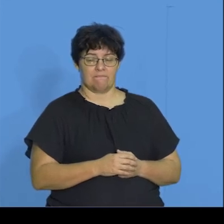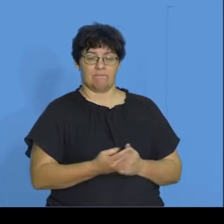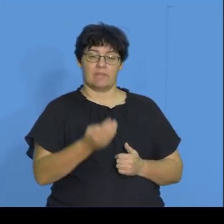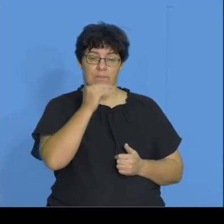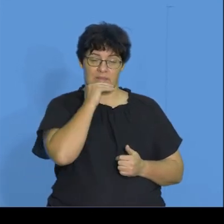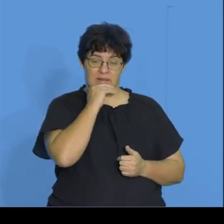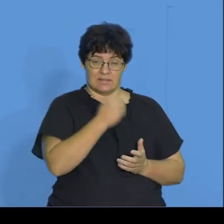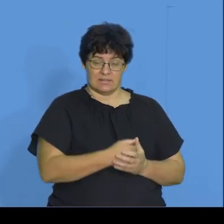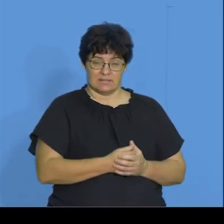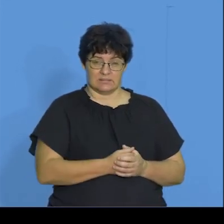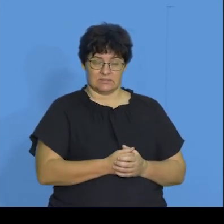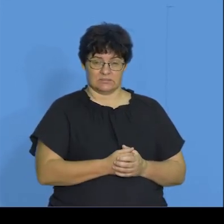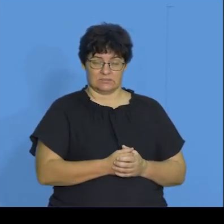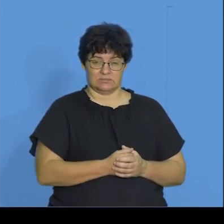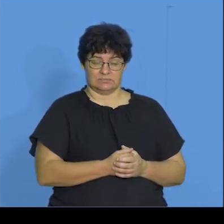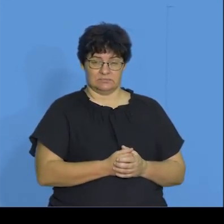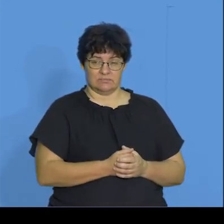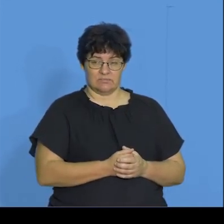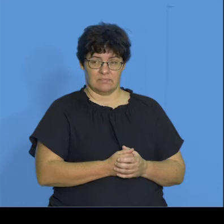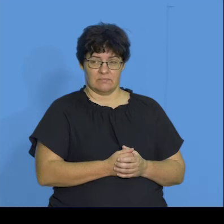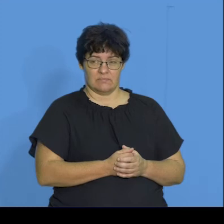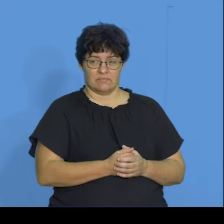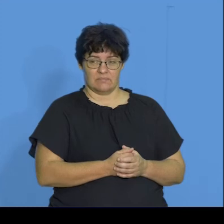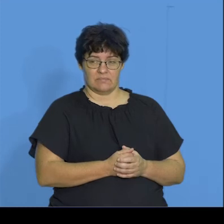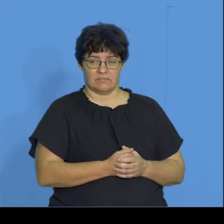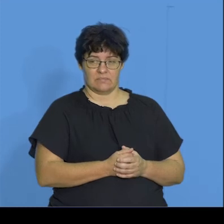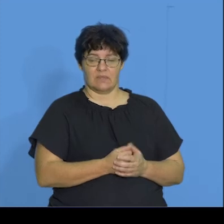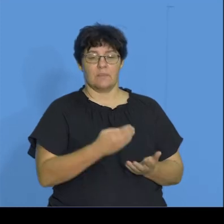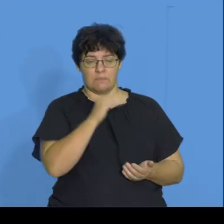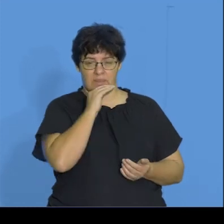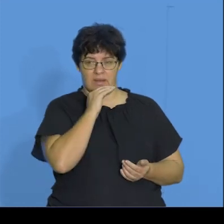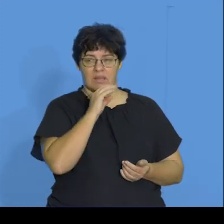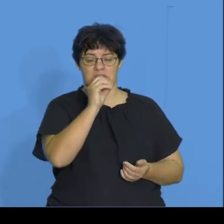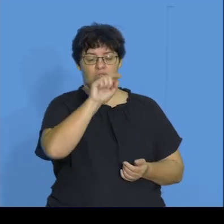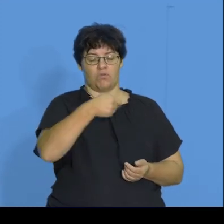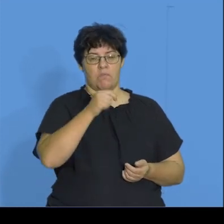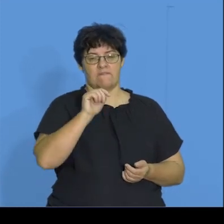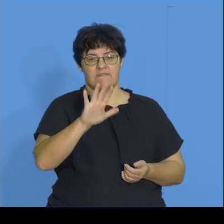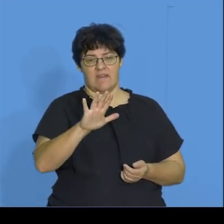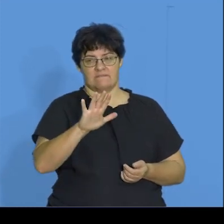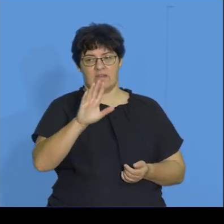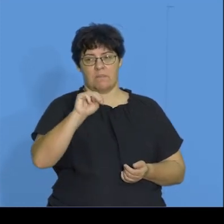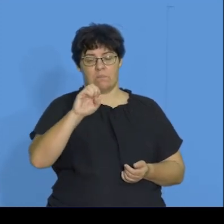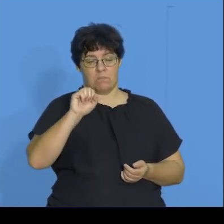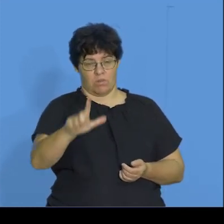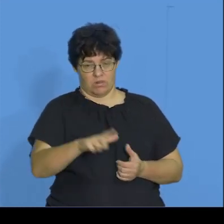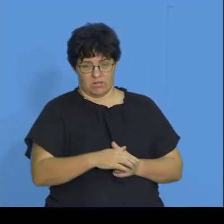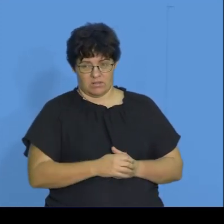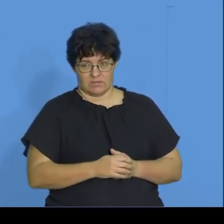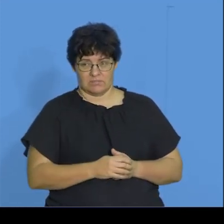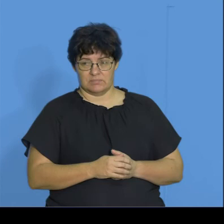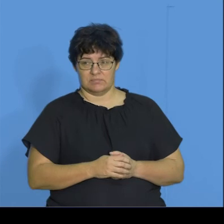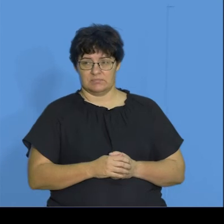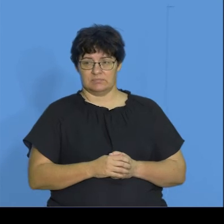other words, if you do that on a calculator, you get half a mole, which is 0.5 mole, right?